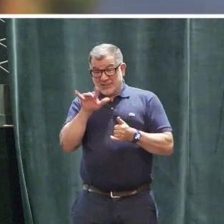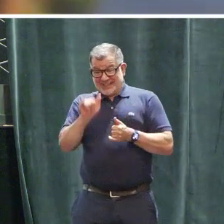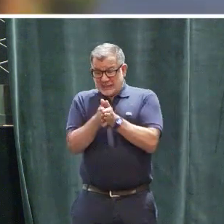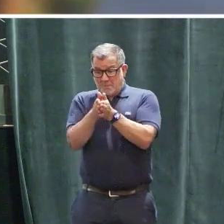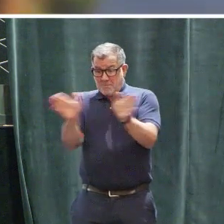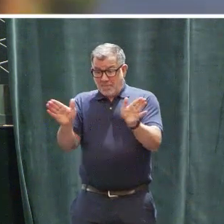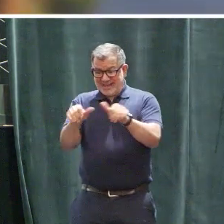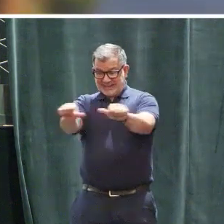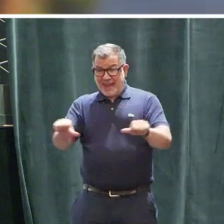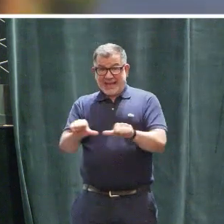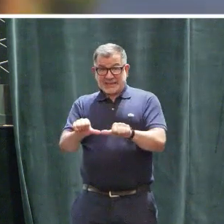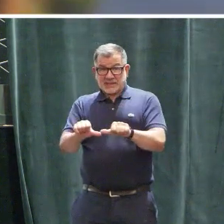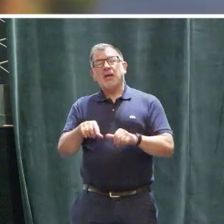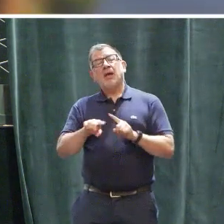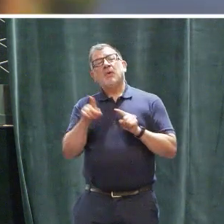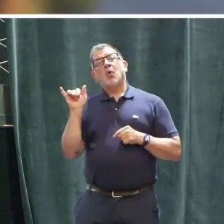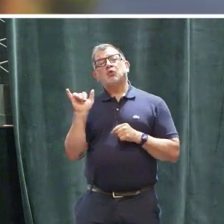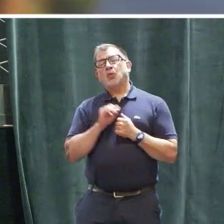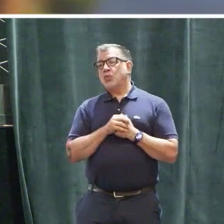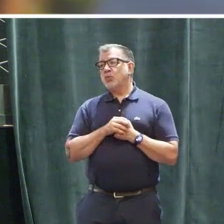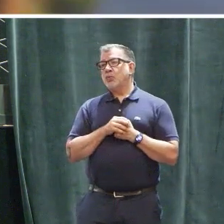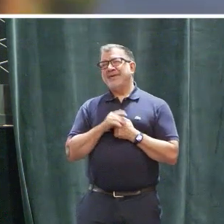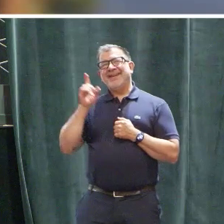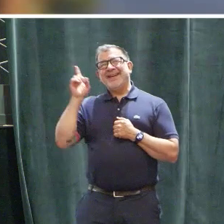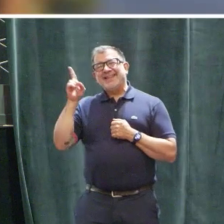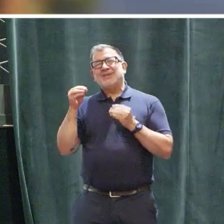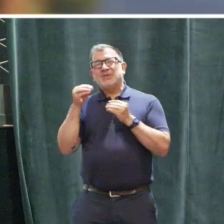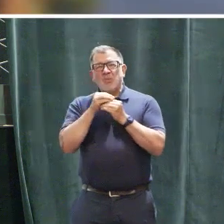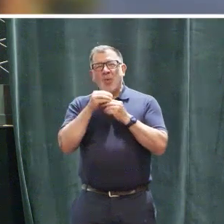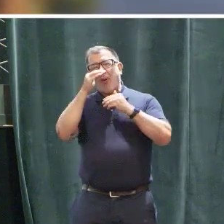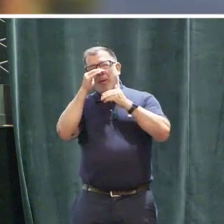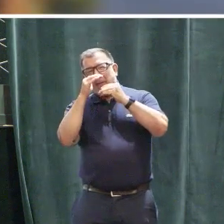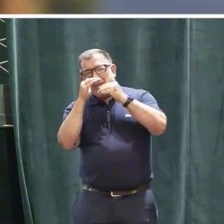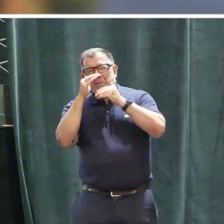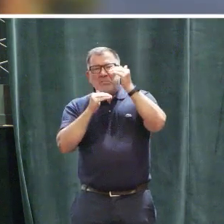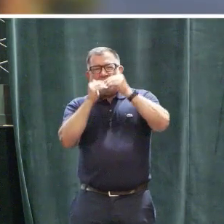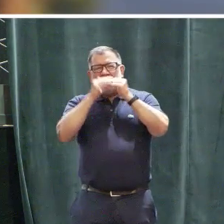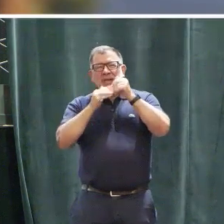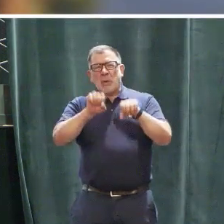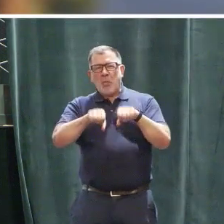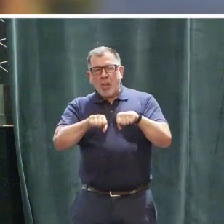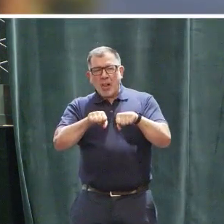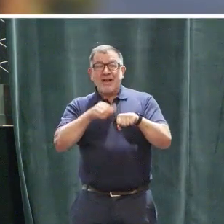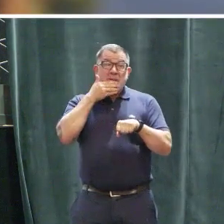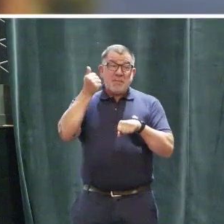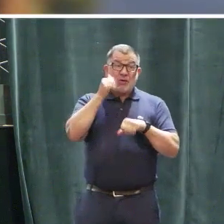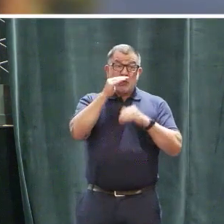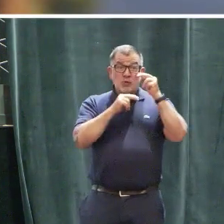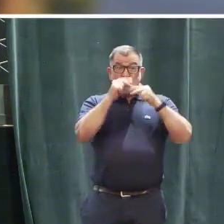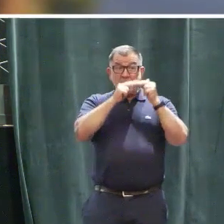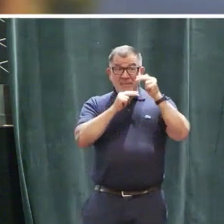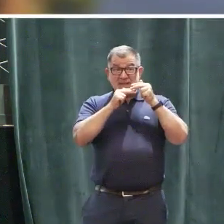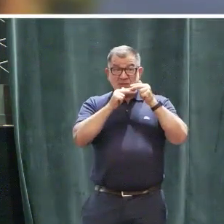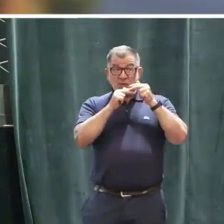because it's much more constructible, and it's a much better practice to build the flood wall off of